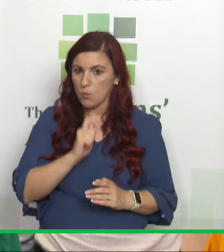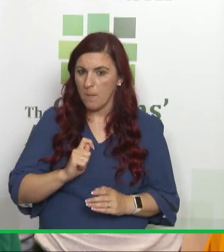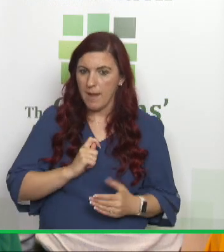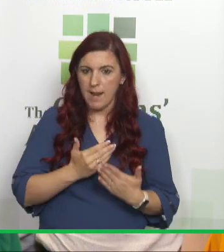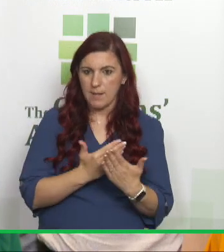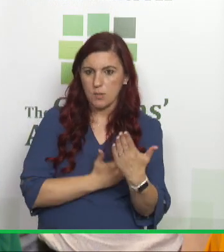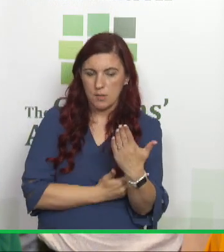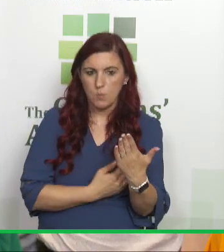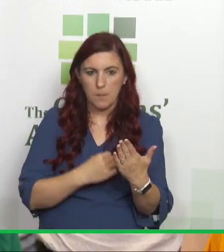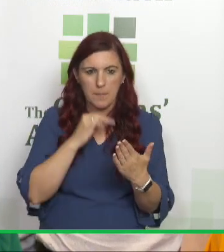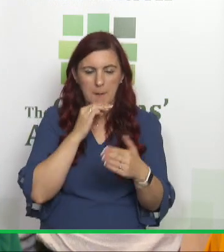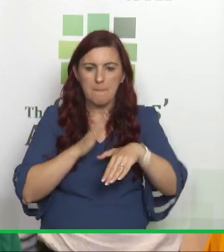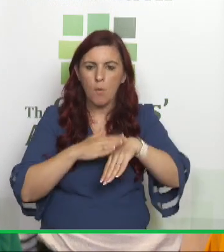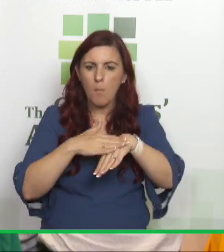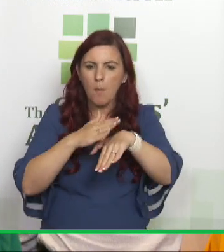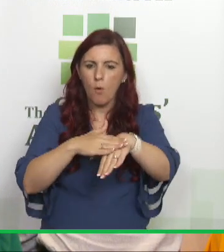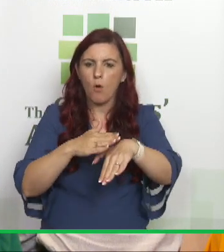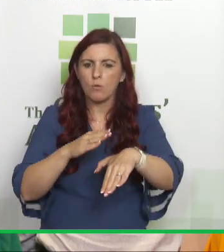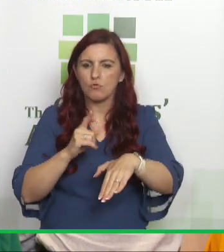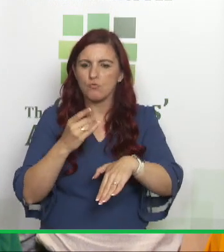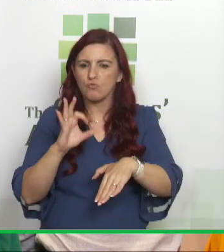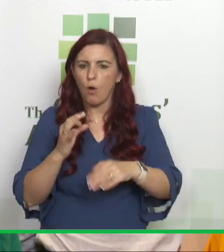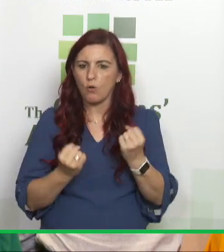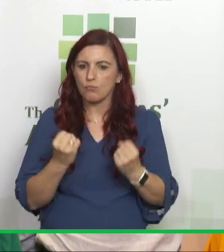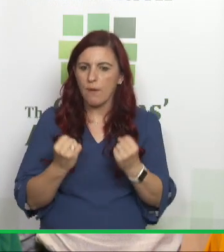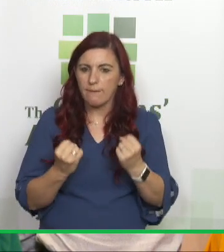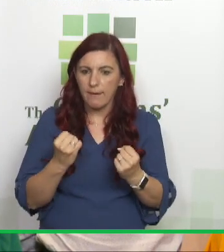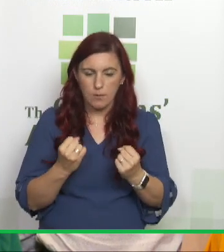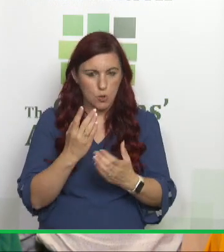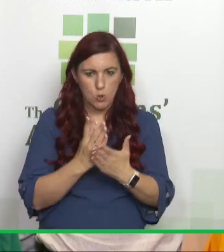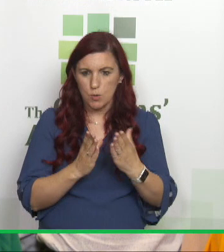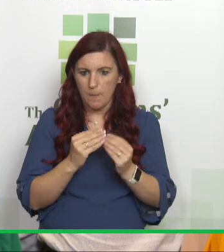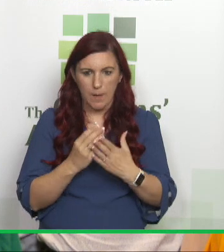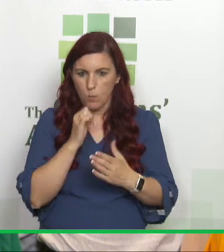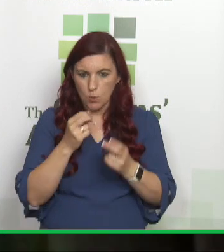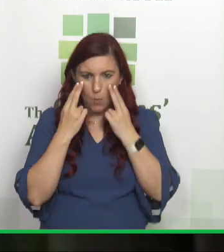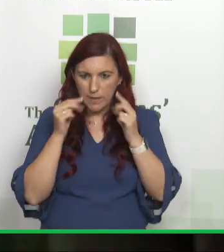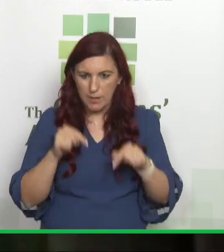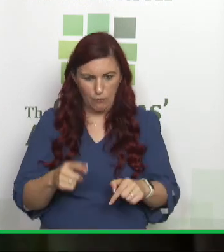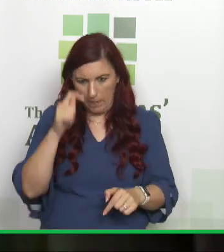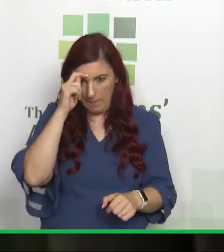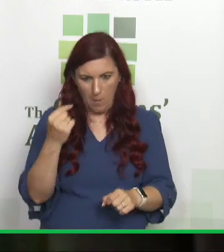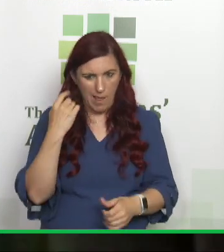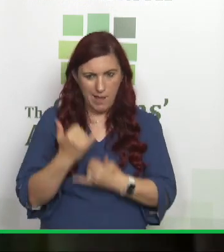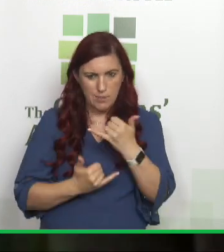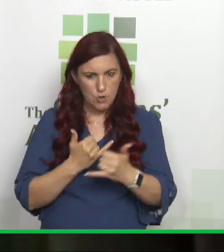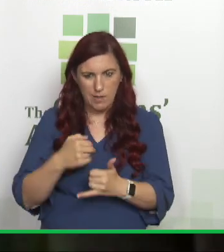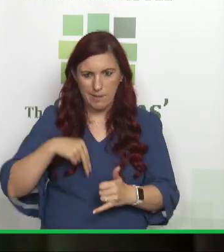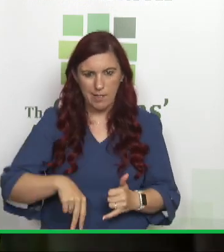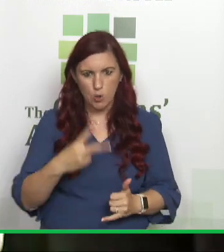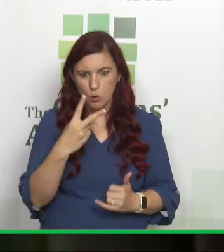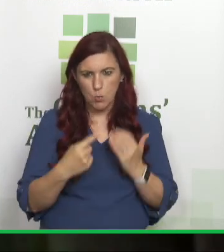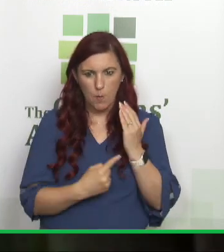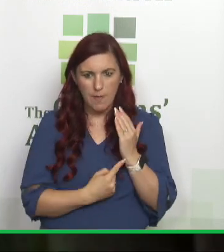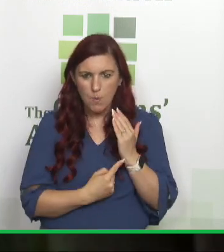will result in an increase in drug driving, something we hardly need here, given that last year we had almost 2,000 drug